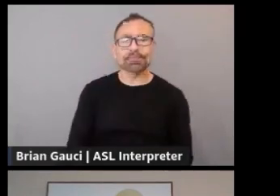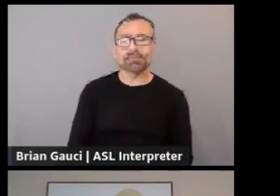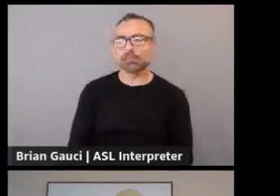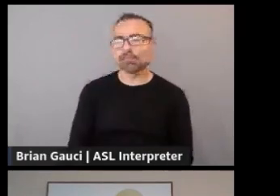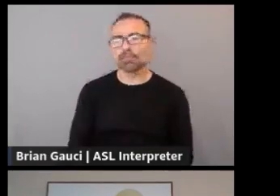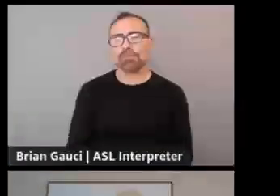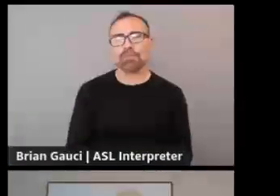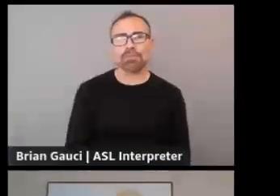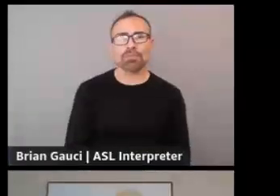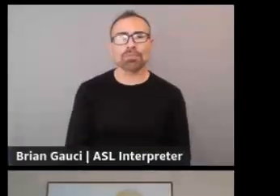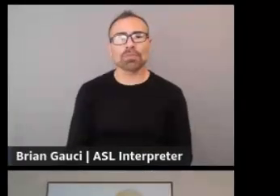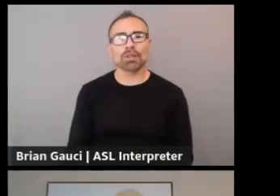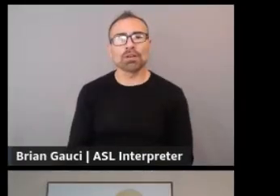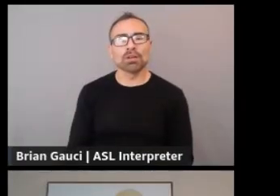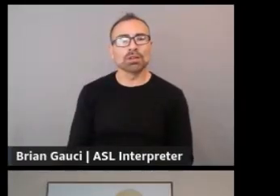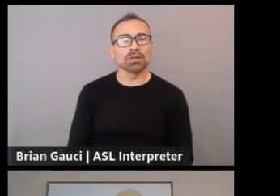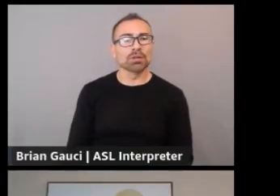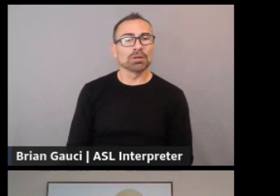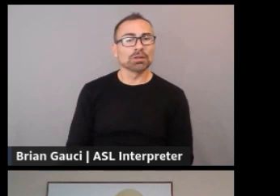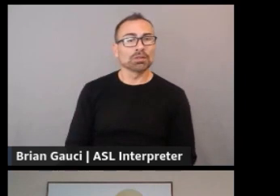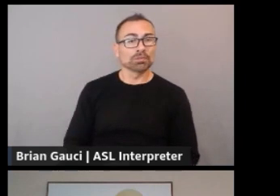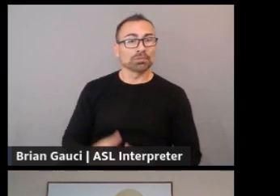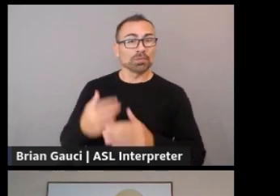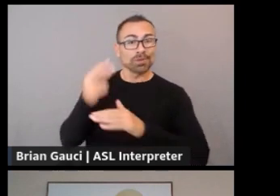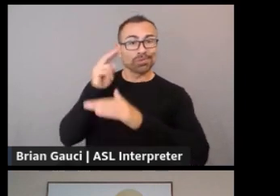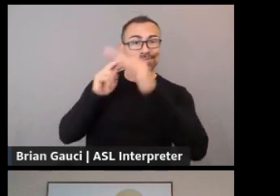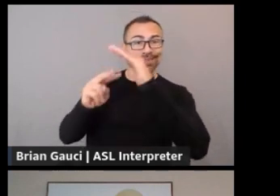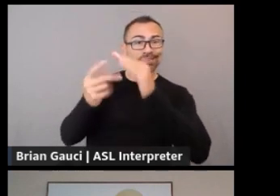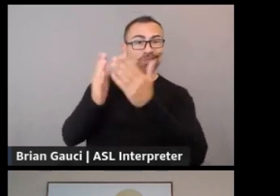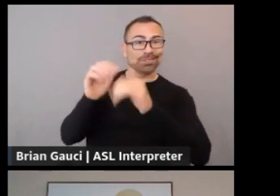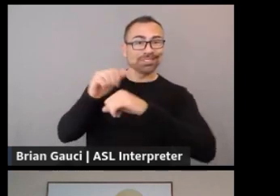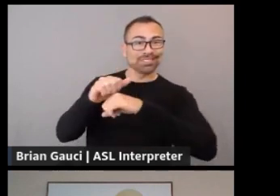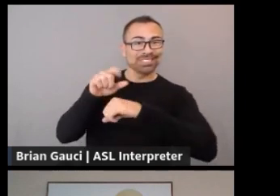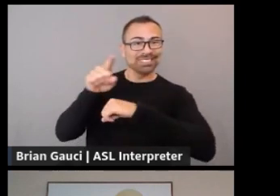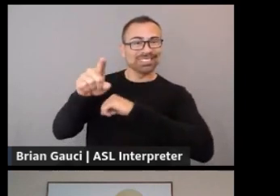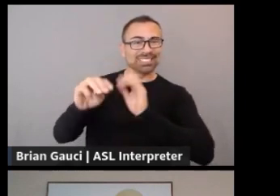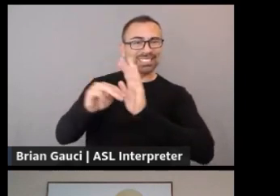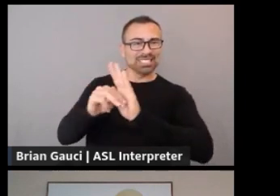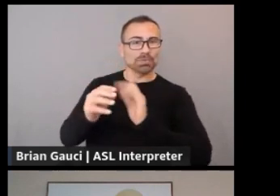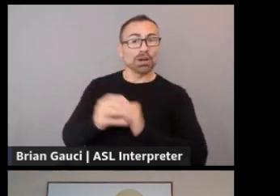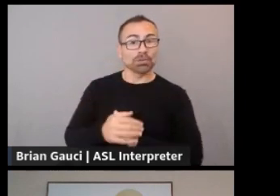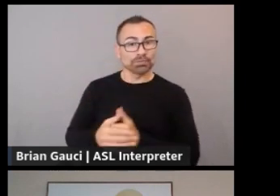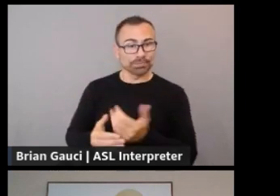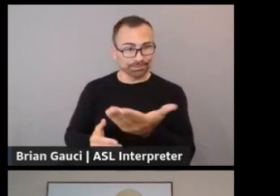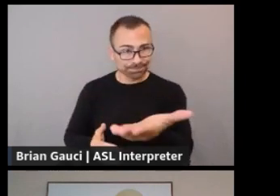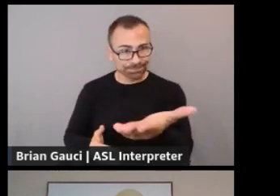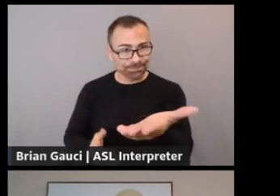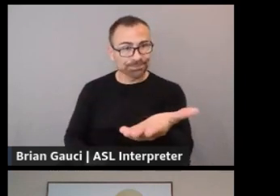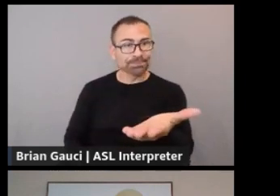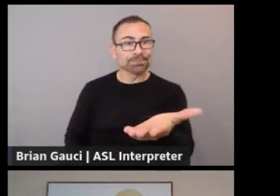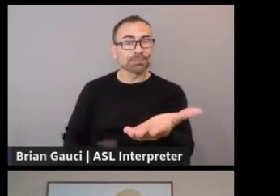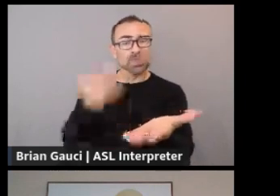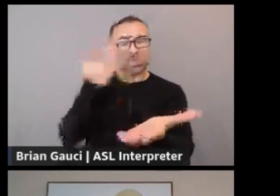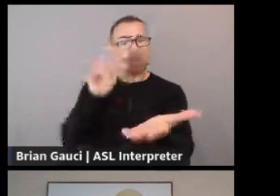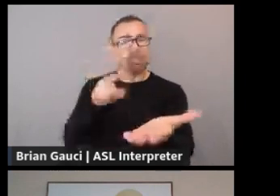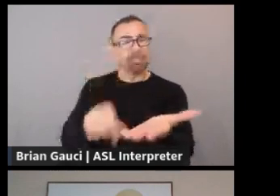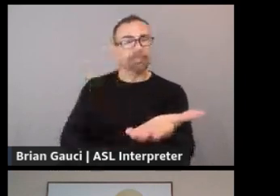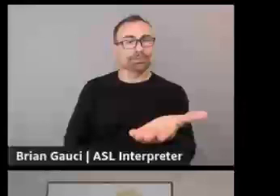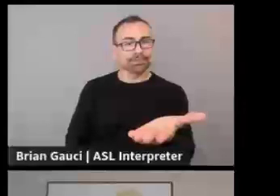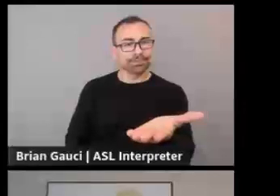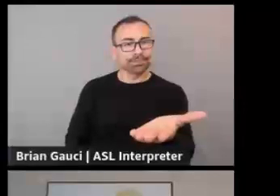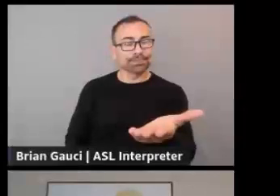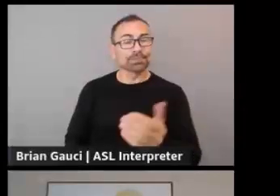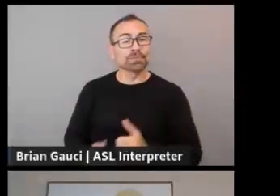When we send a prediction request to this model, this is what the prediction request looks like. The inputs are actually